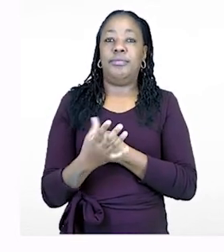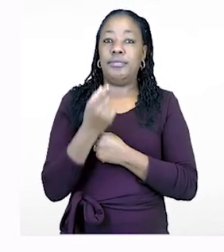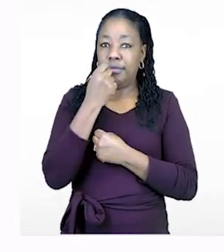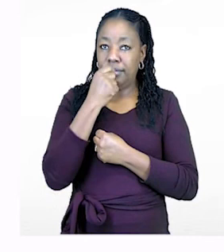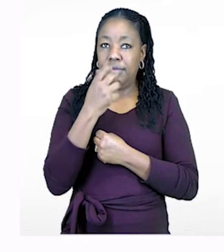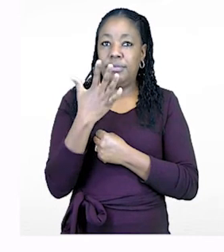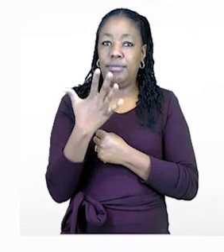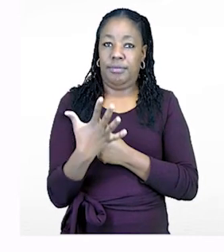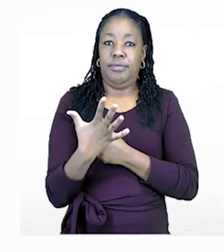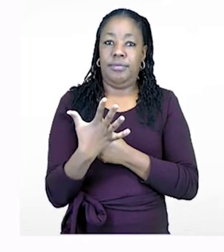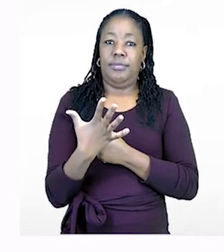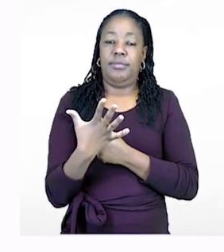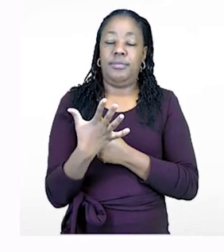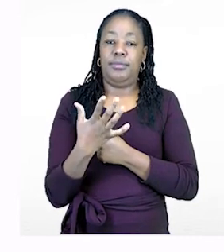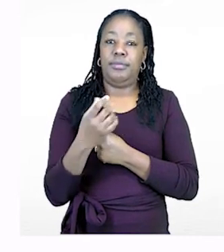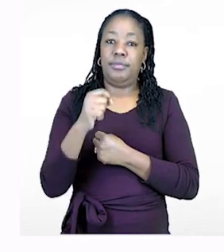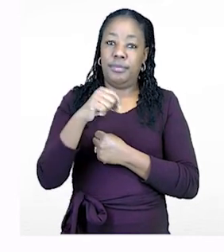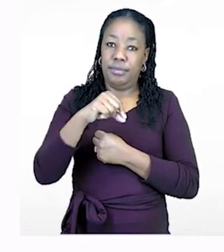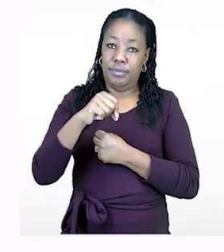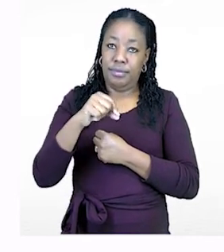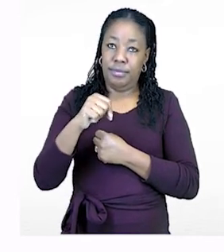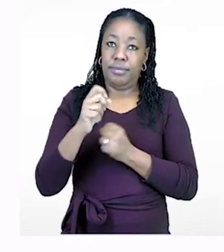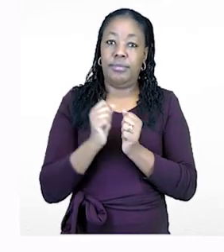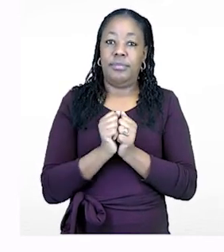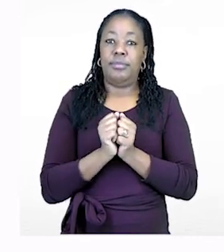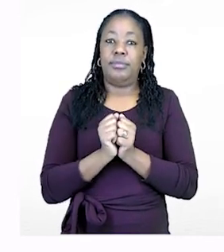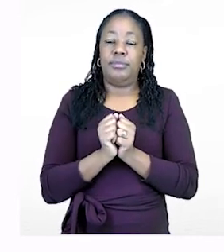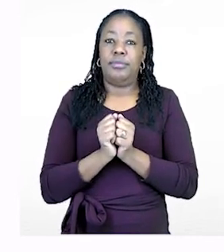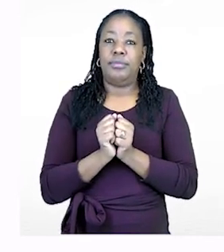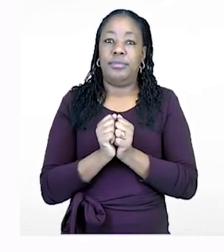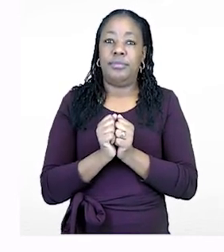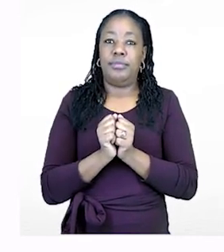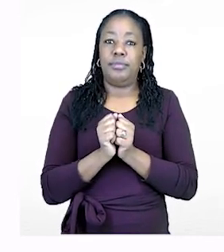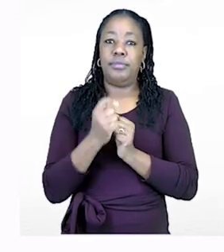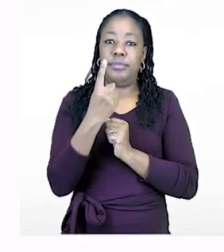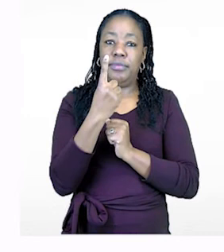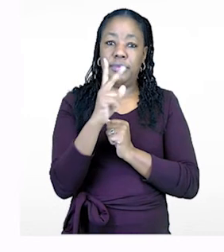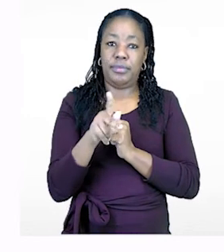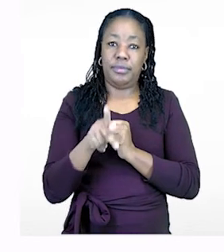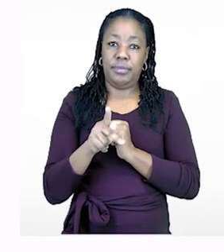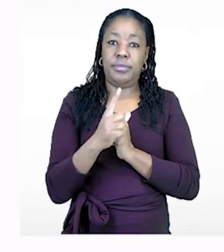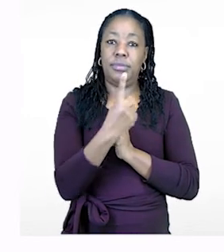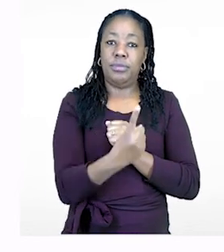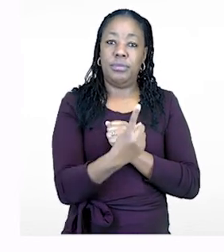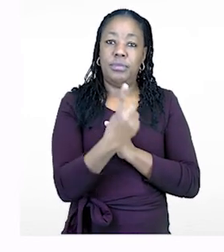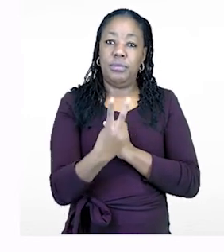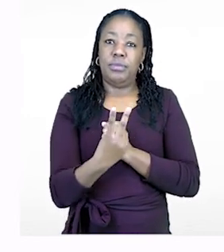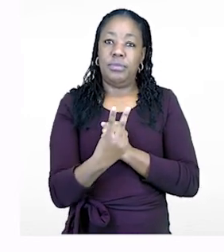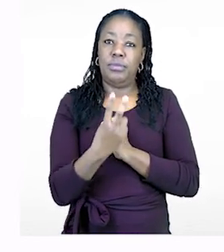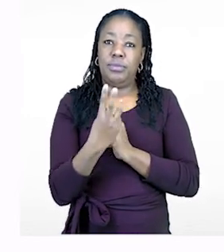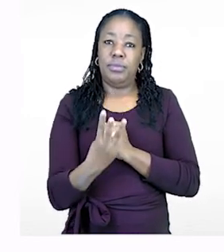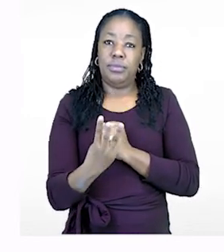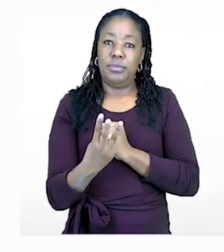pens. I want you to count them again just to check. 1, 2,